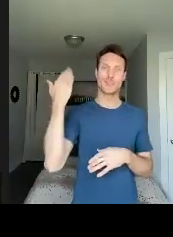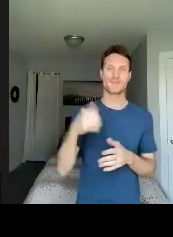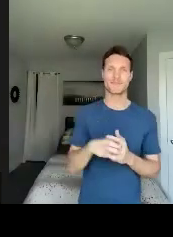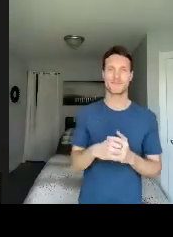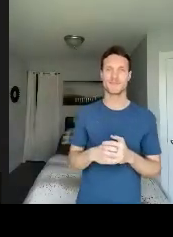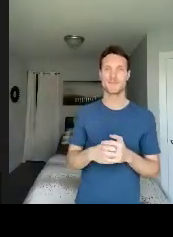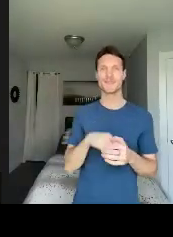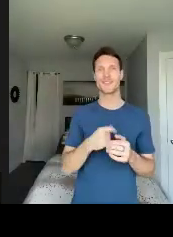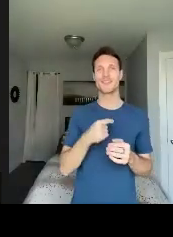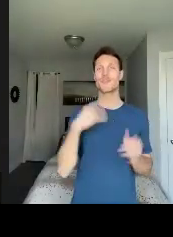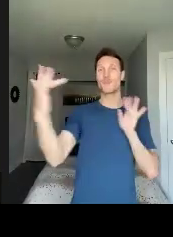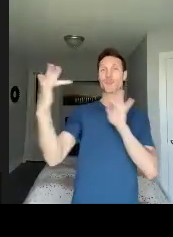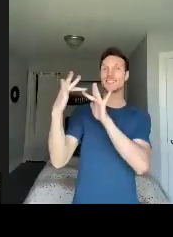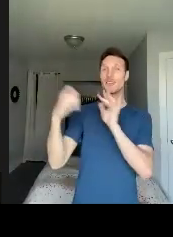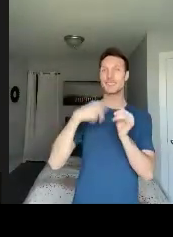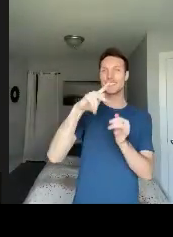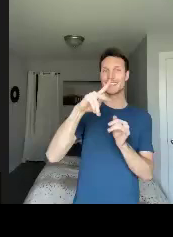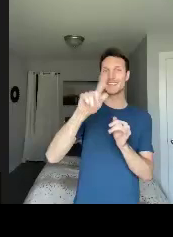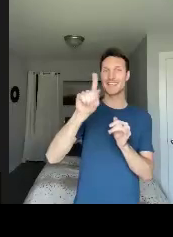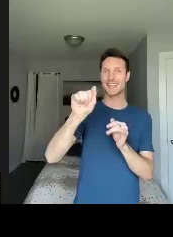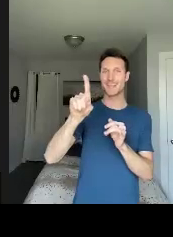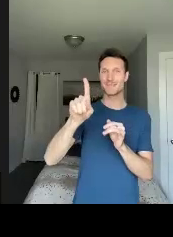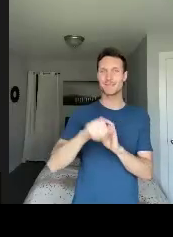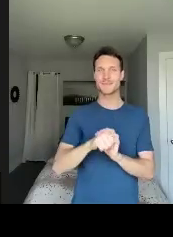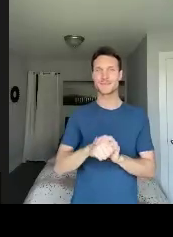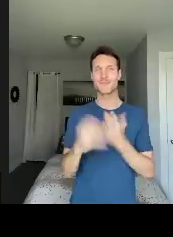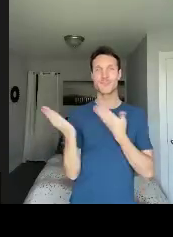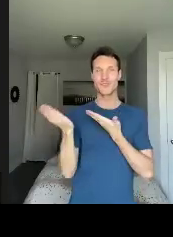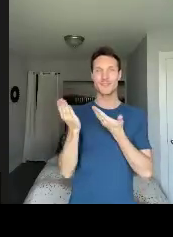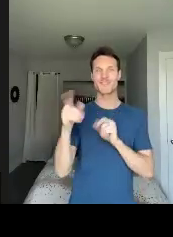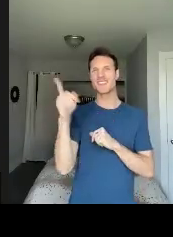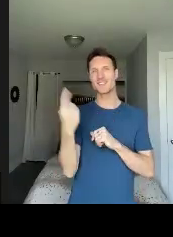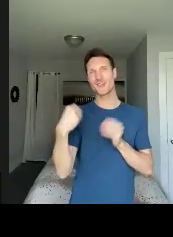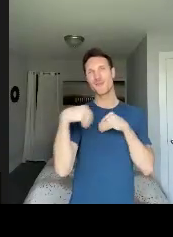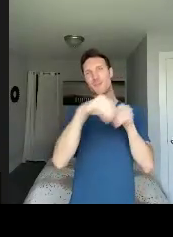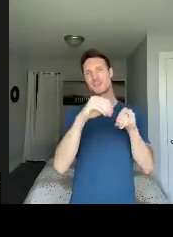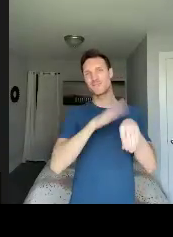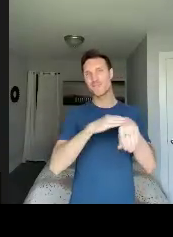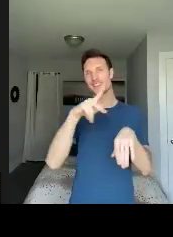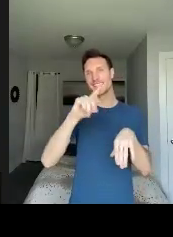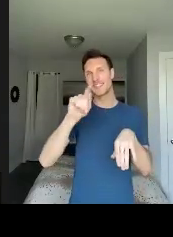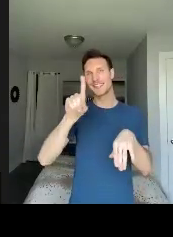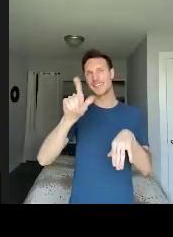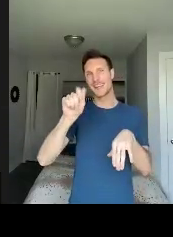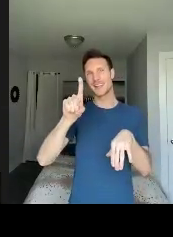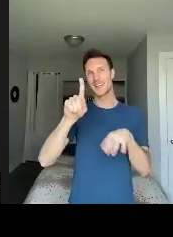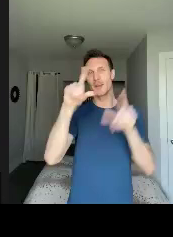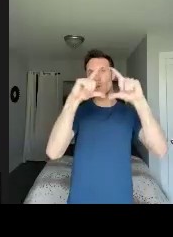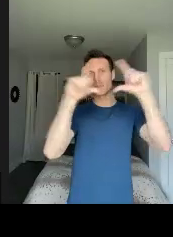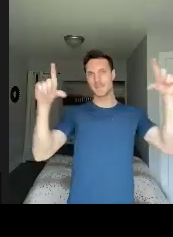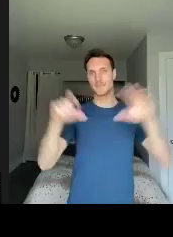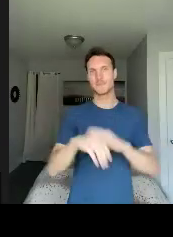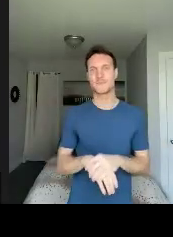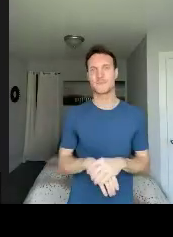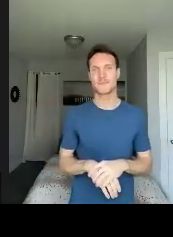get added to the listserv. And those are also posted on the KDADS website at the link that, once again, we have shared and